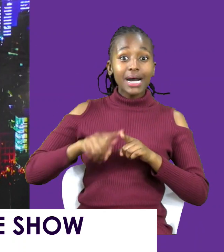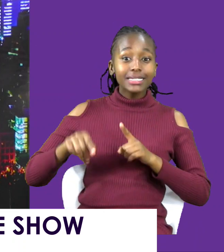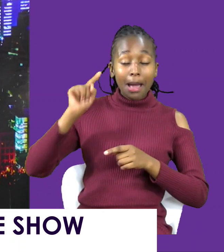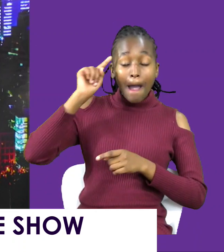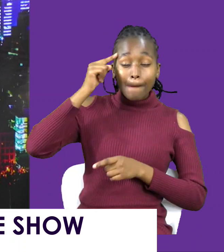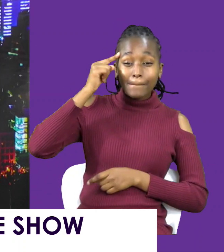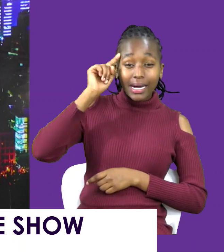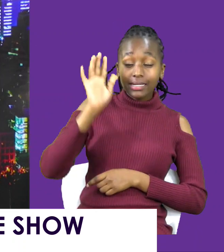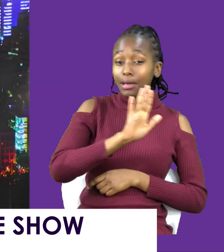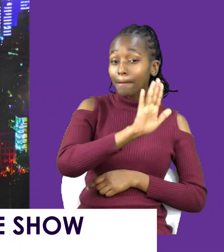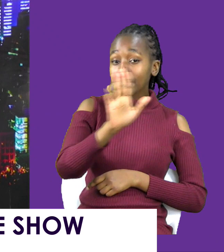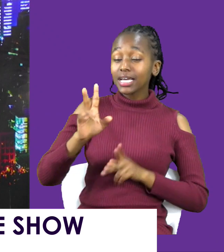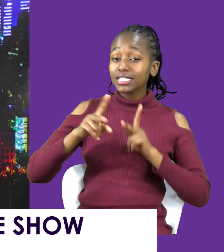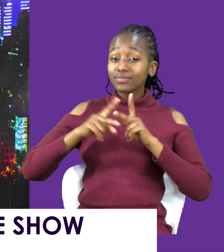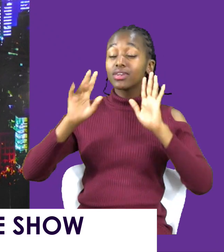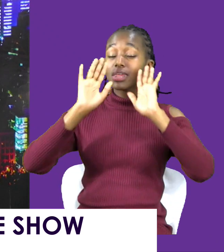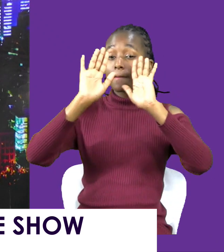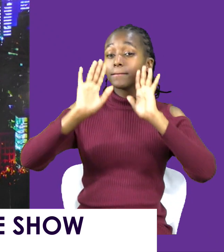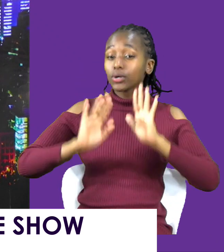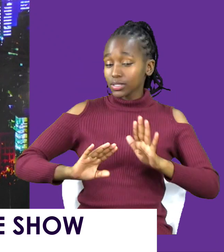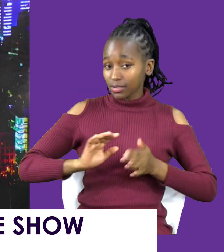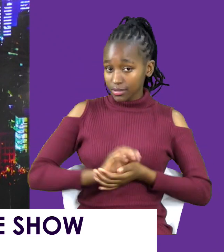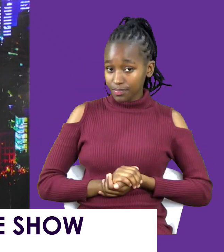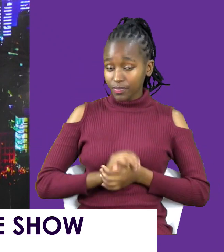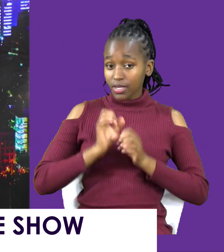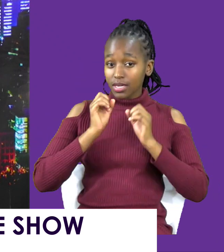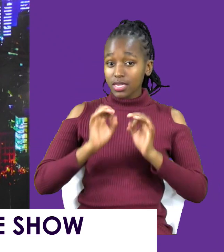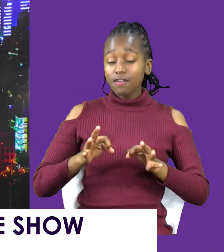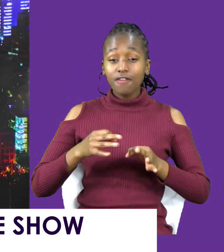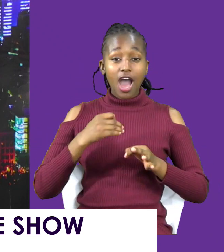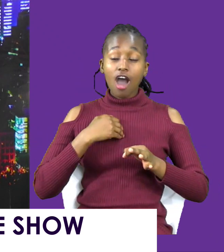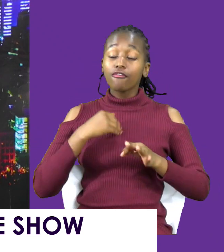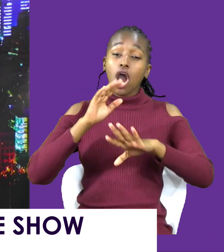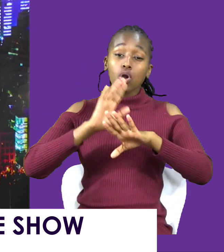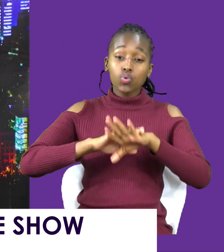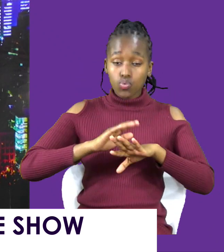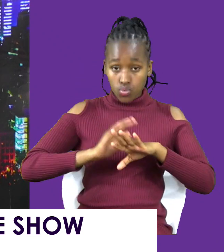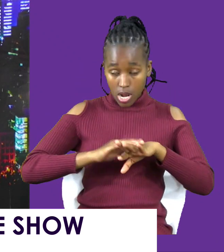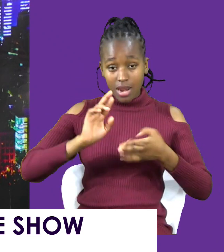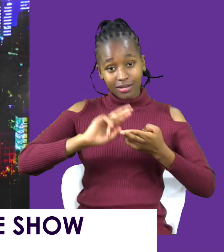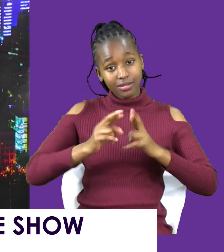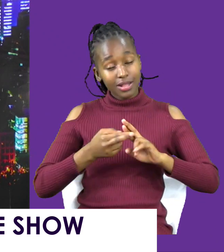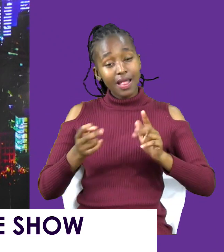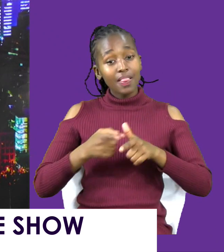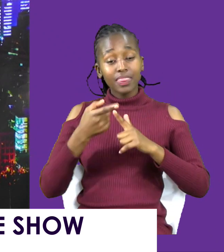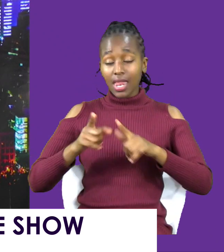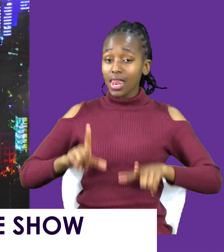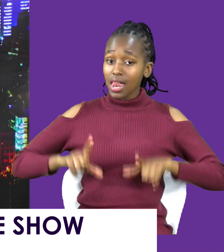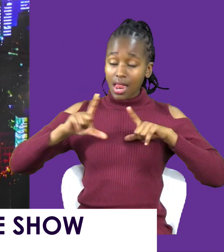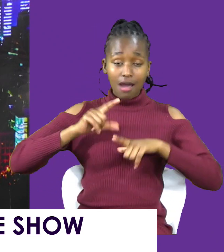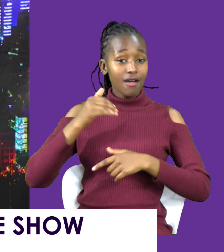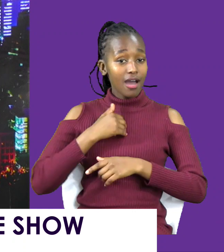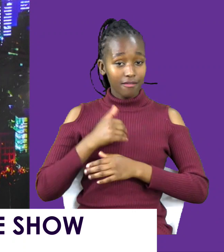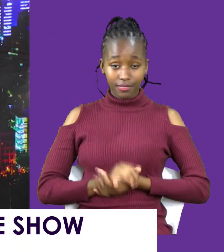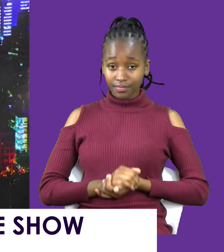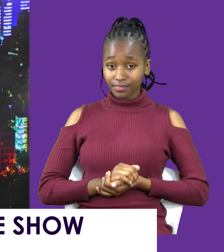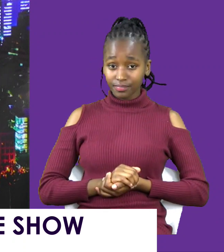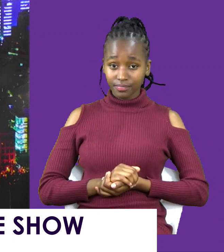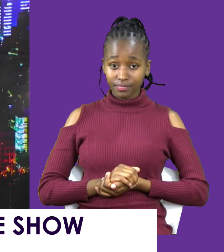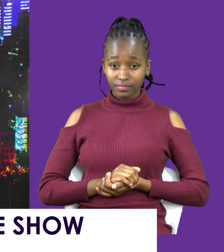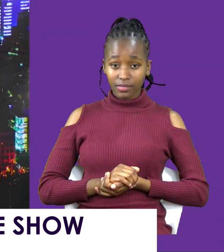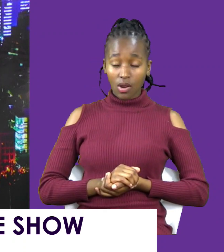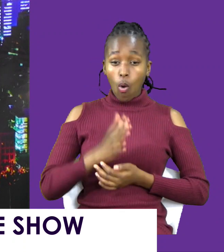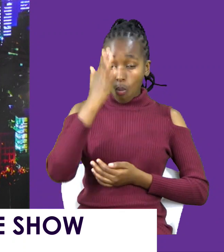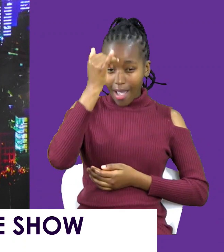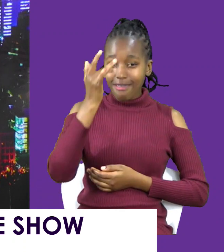is a fact. Whoever finds a good spouse will find life. That is even in the good book, the Bible. He will obtain favor